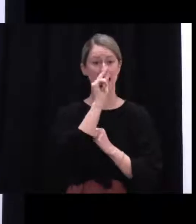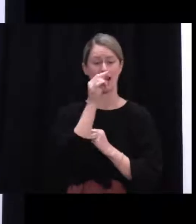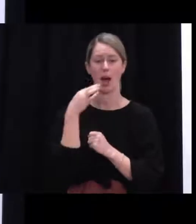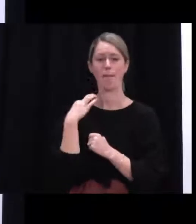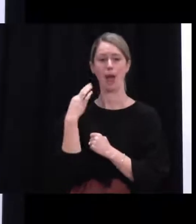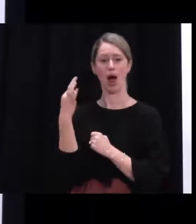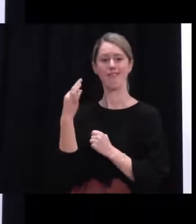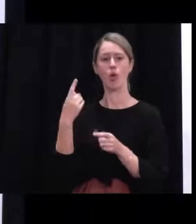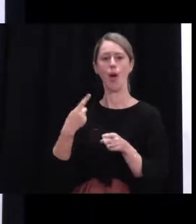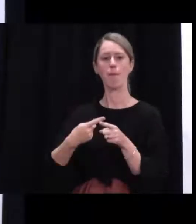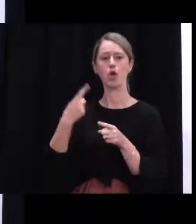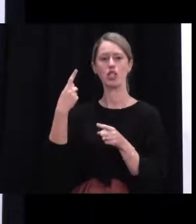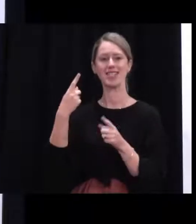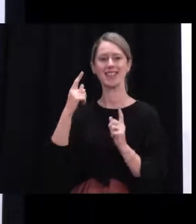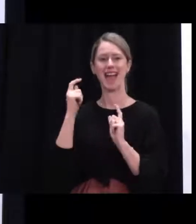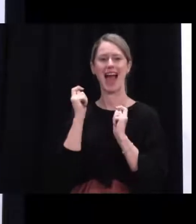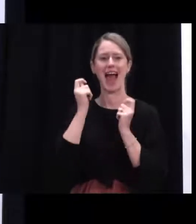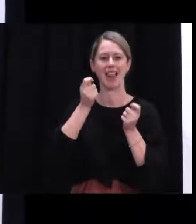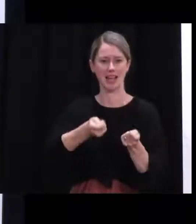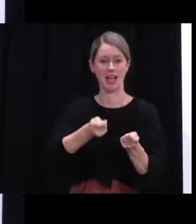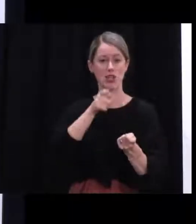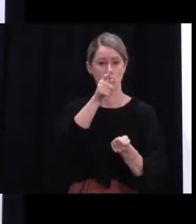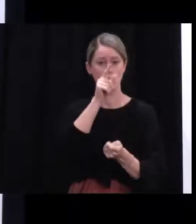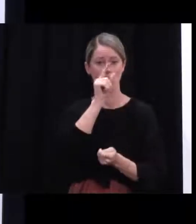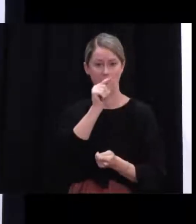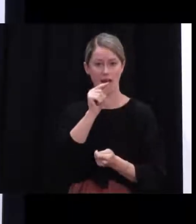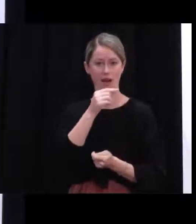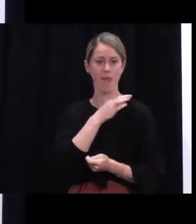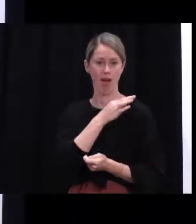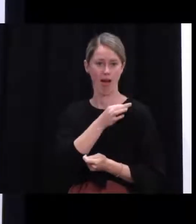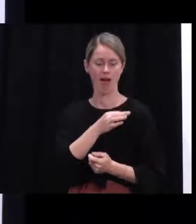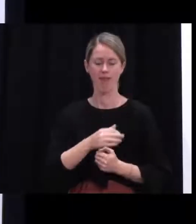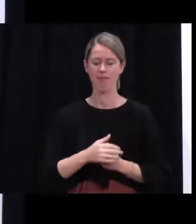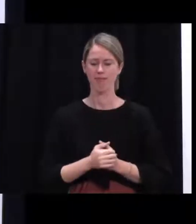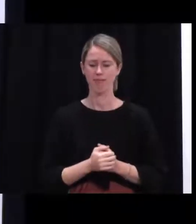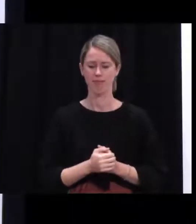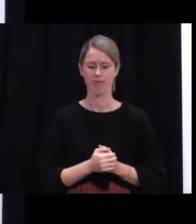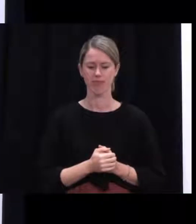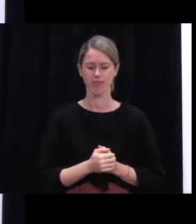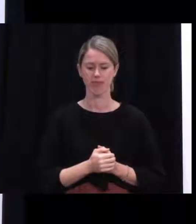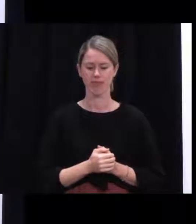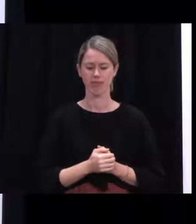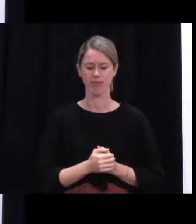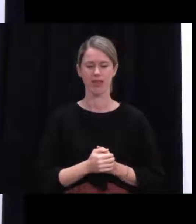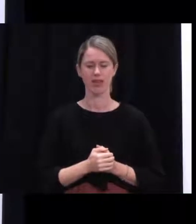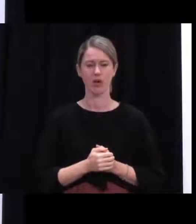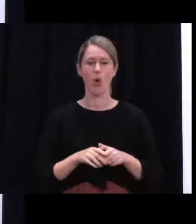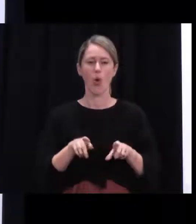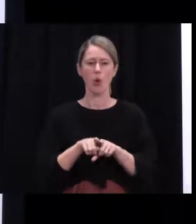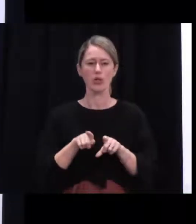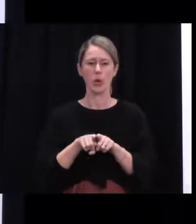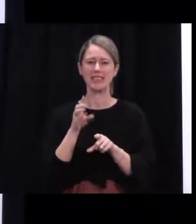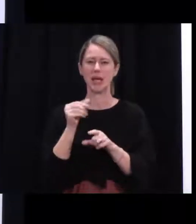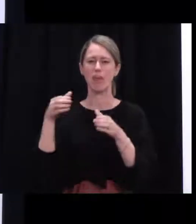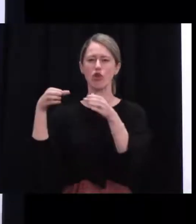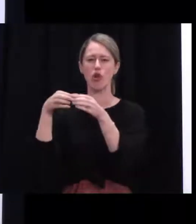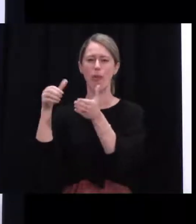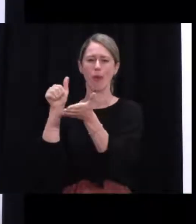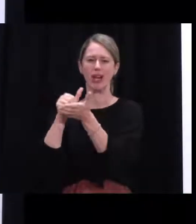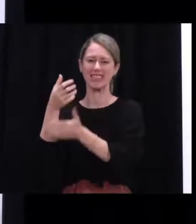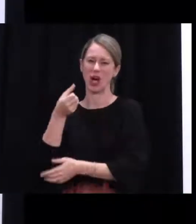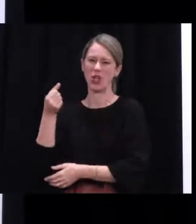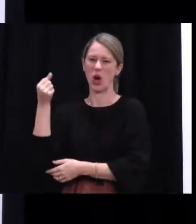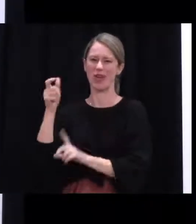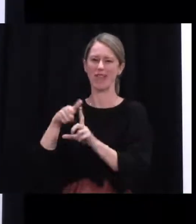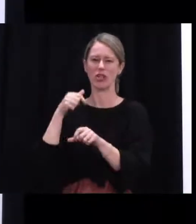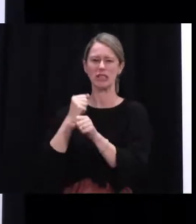an emergency allocation. We are working to defer where we can group bookings coming in, and that includes deferring